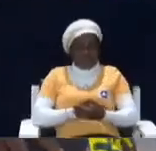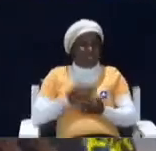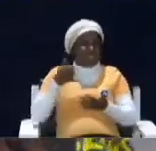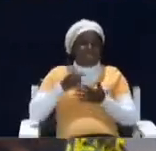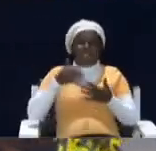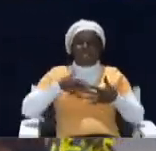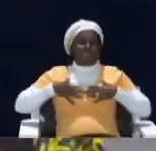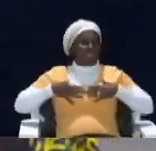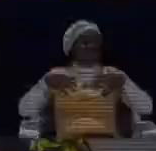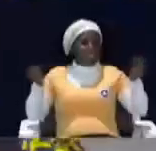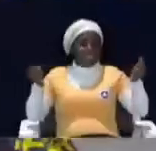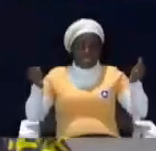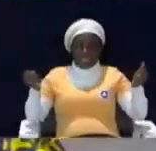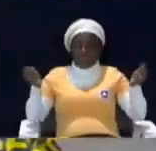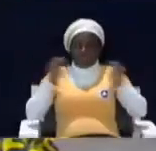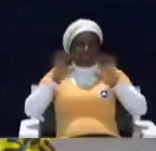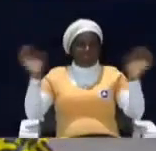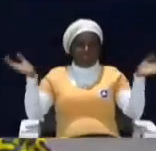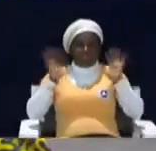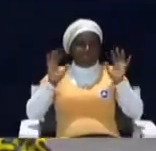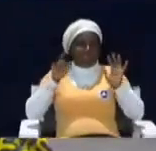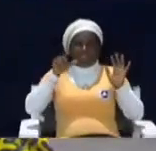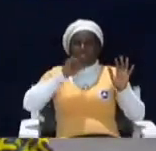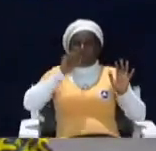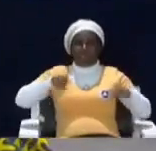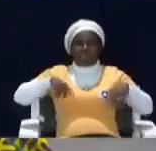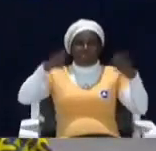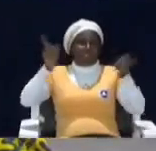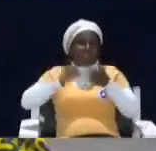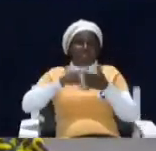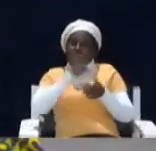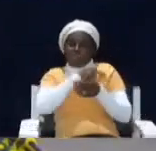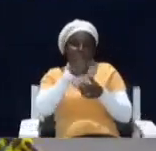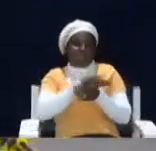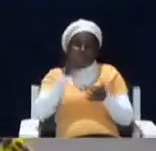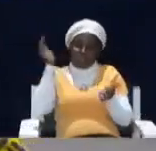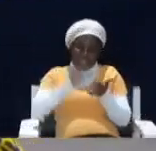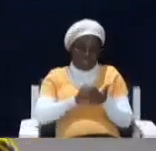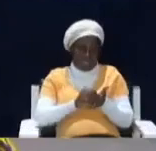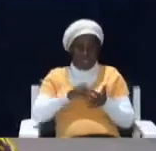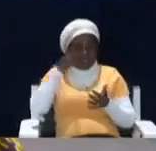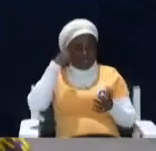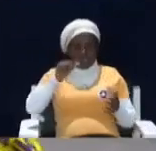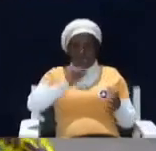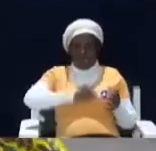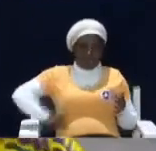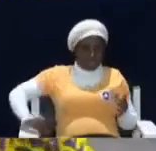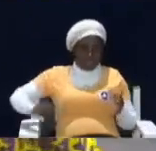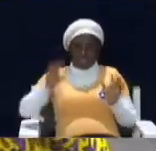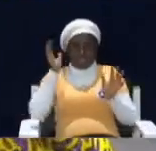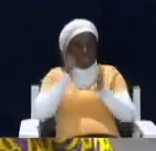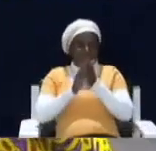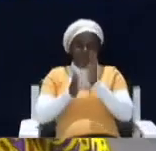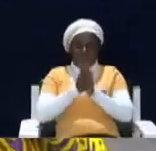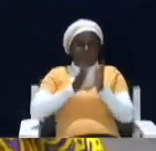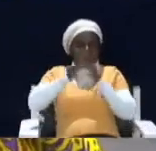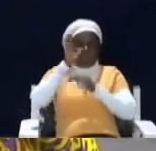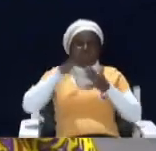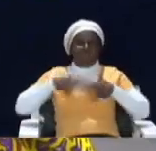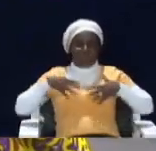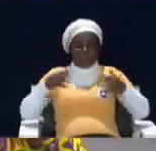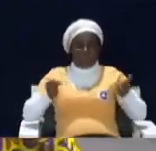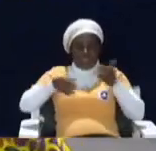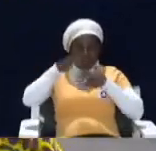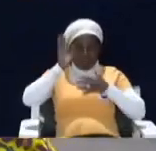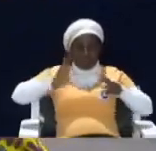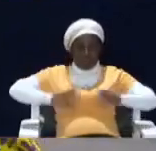been healing. I have not entered the theater again for surgery concerning endometriosis. The Lord has taken away